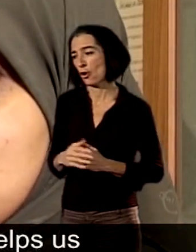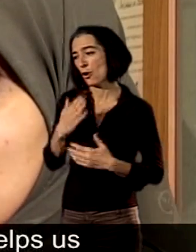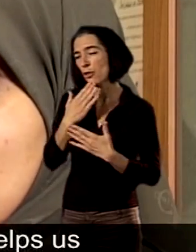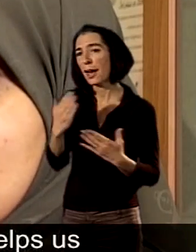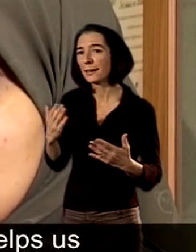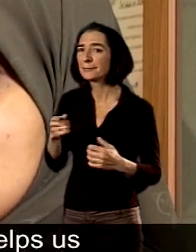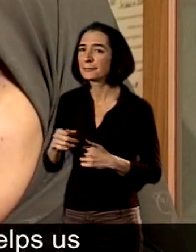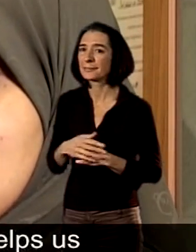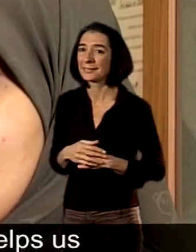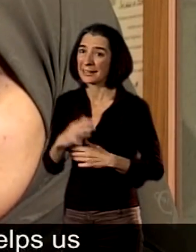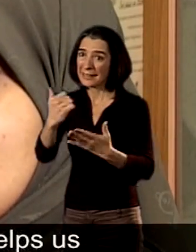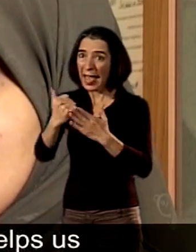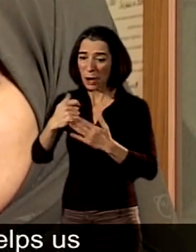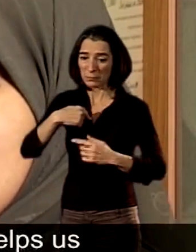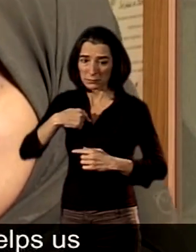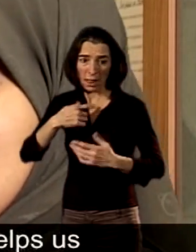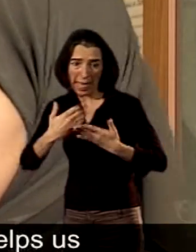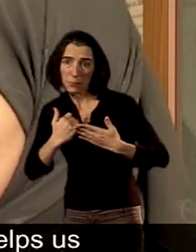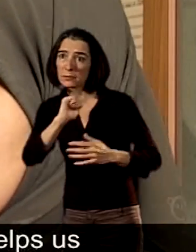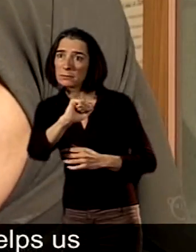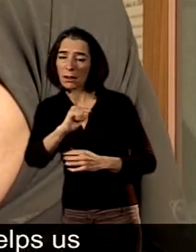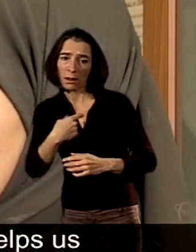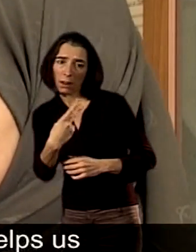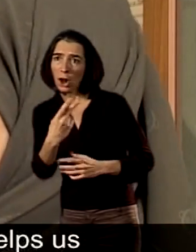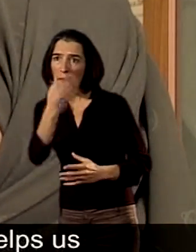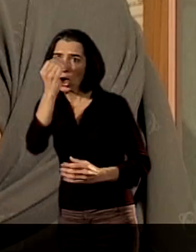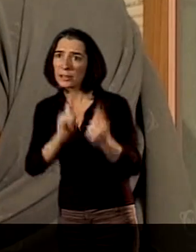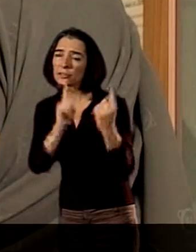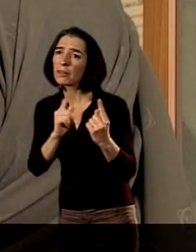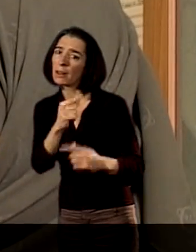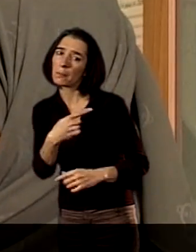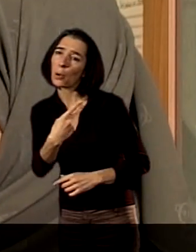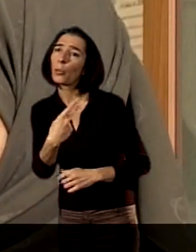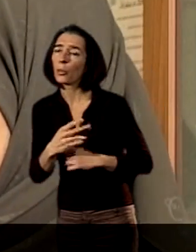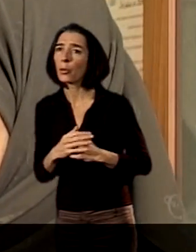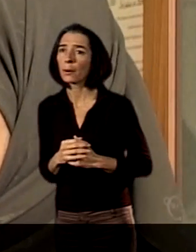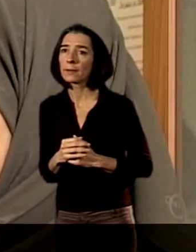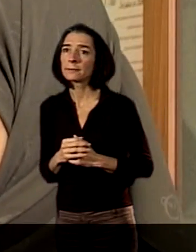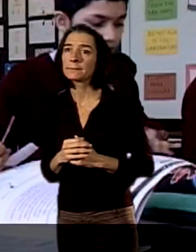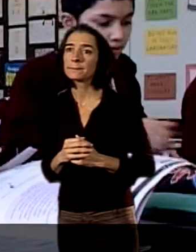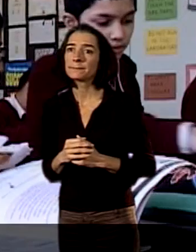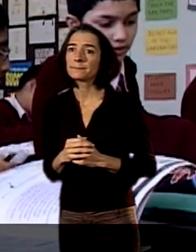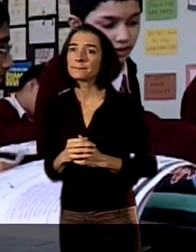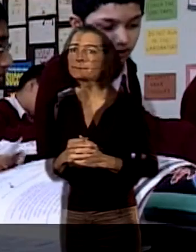it's helped her and it's helped us as well. I mean, we learn a lot from them as well, so it works both ways.